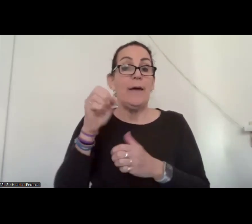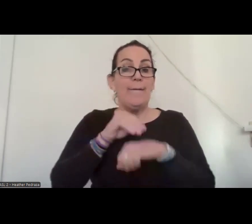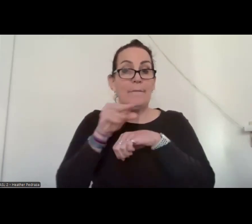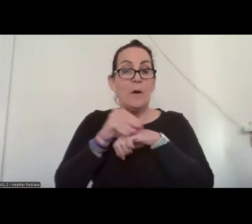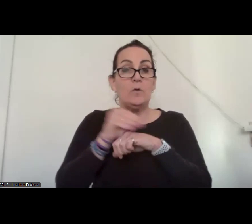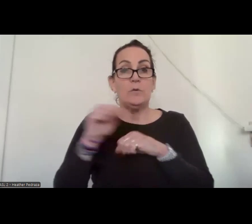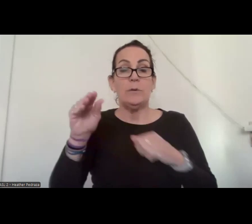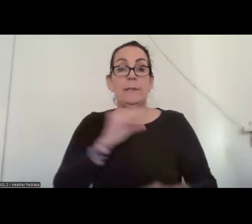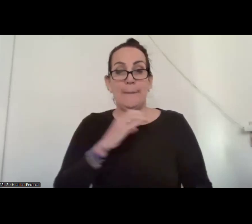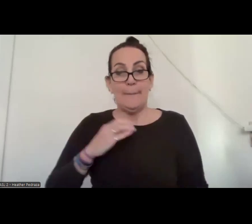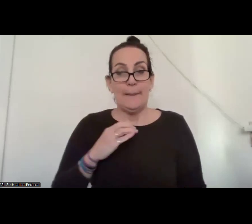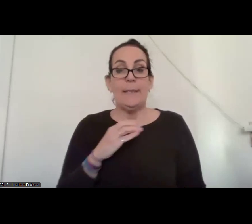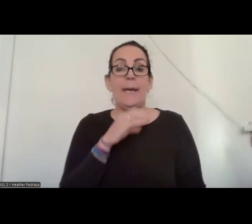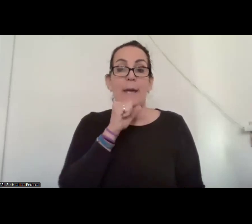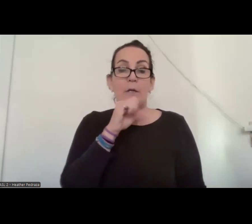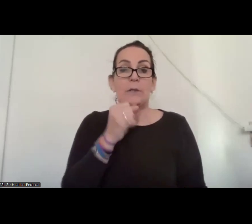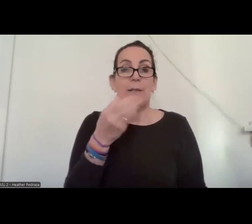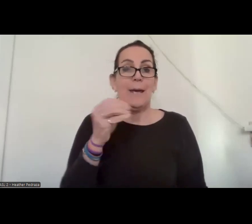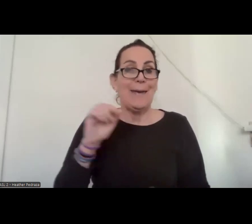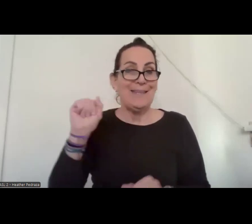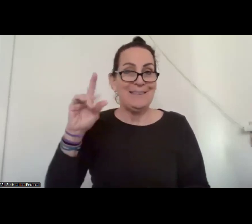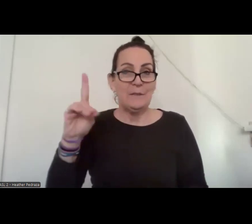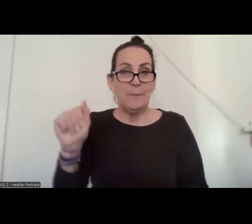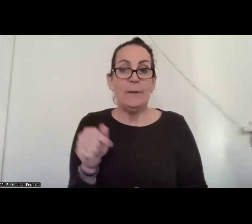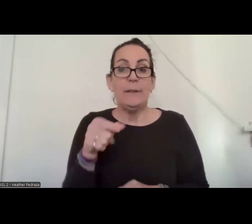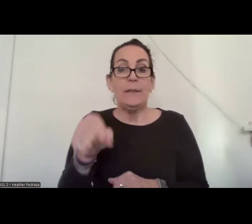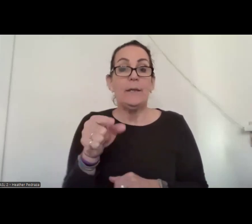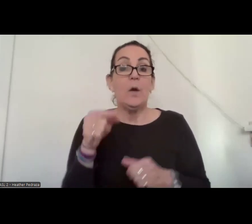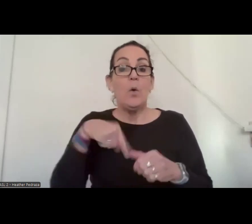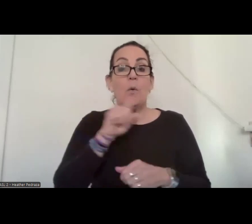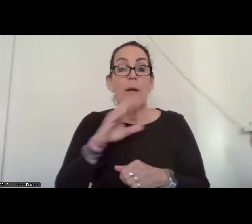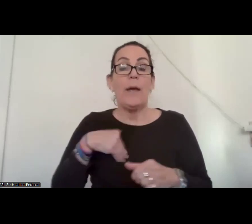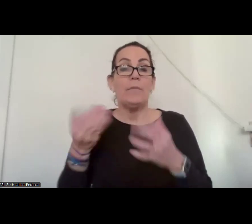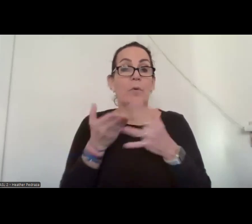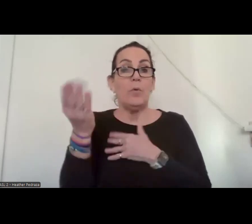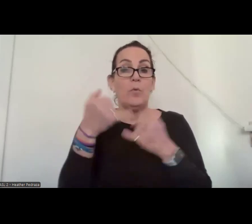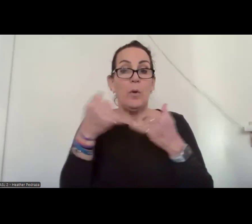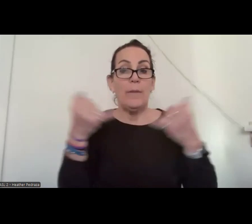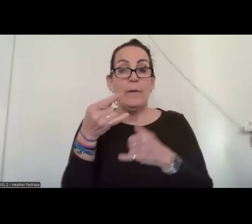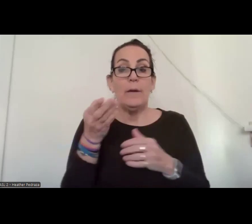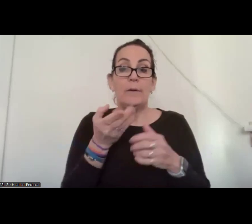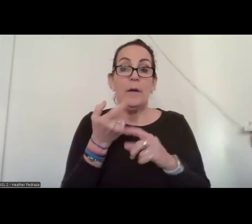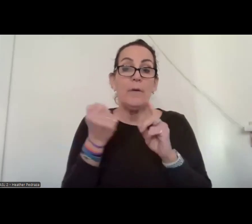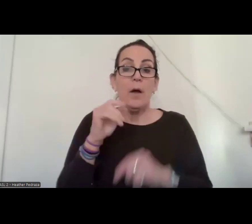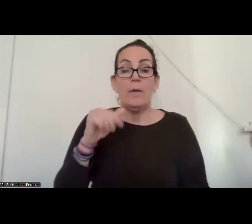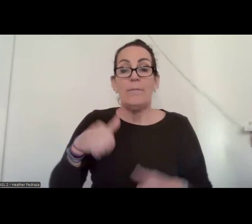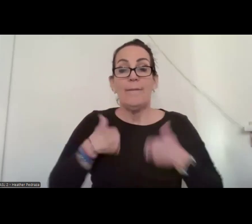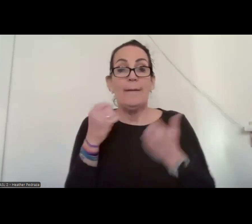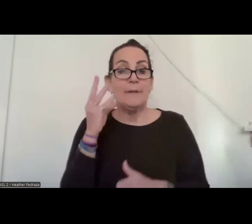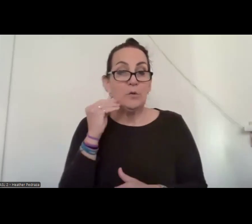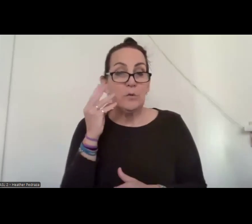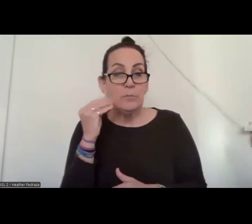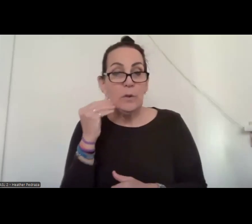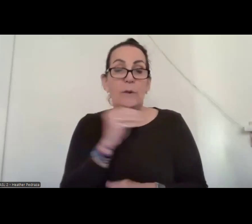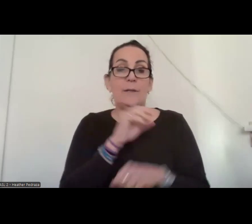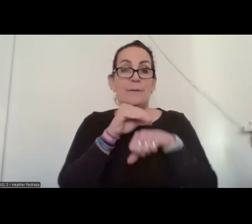idea is that we kind of have a through line from the Lived Experience Advisory Board to the Equity Advisory Committee,